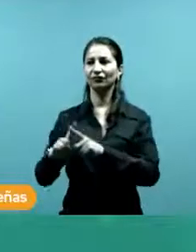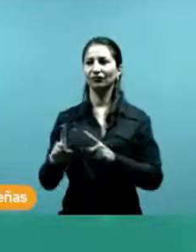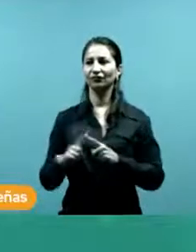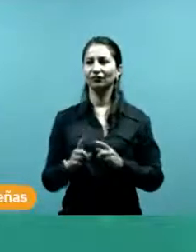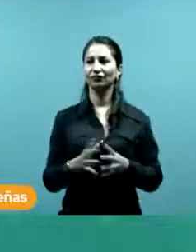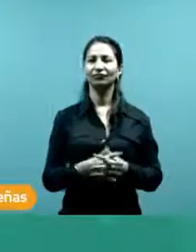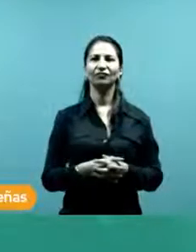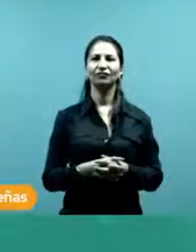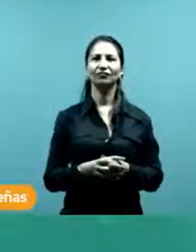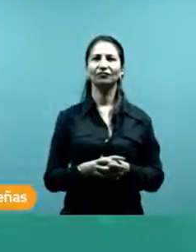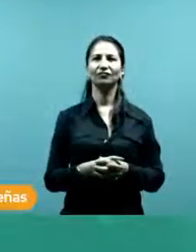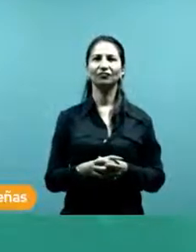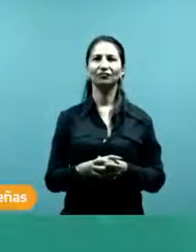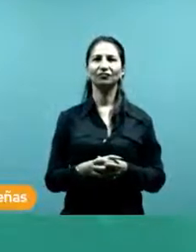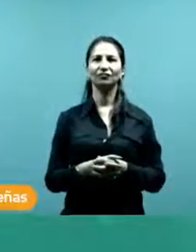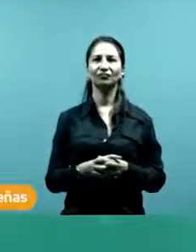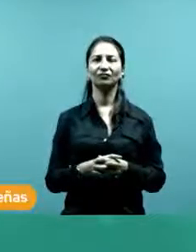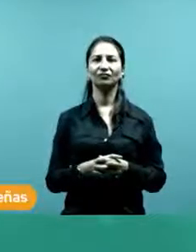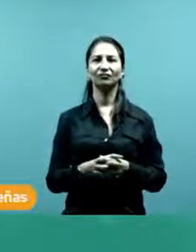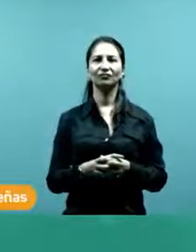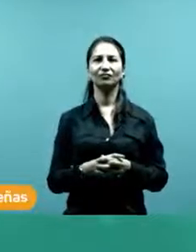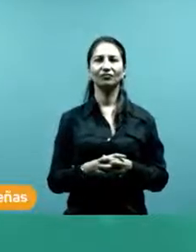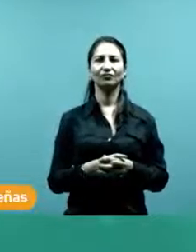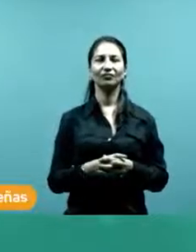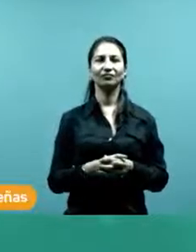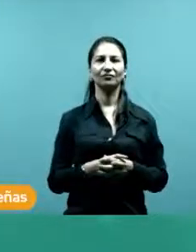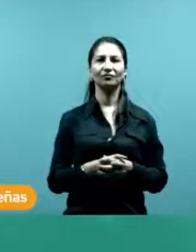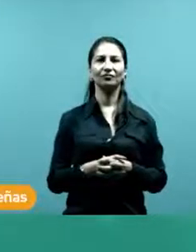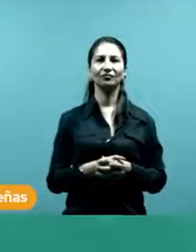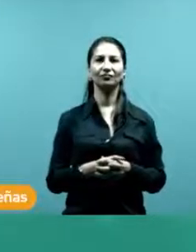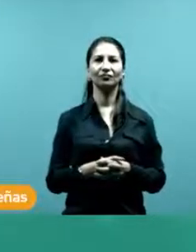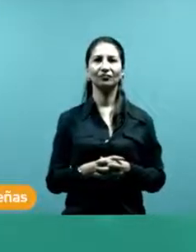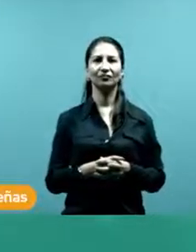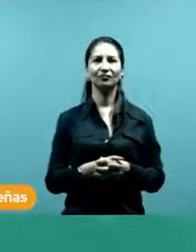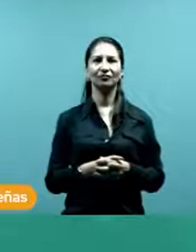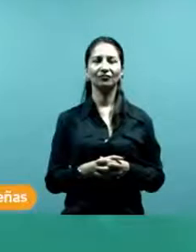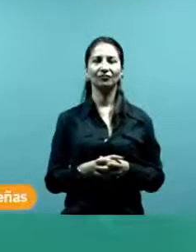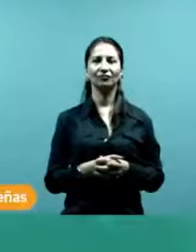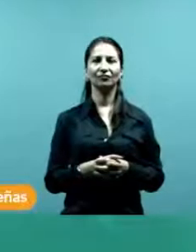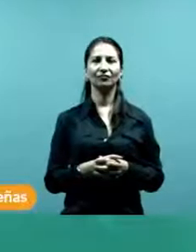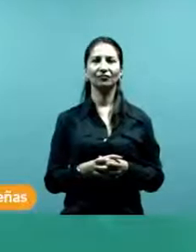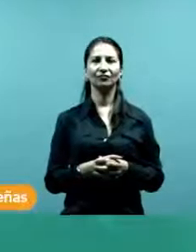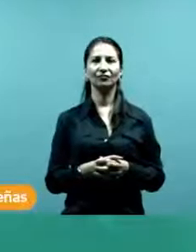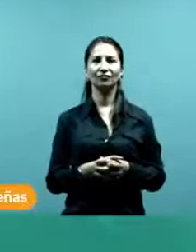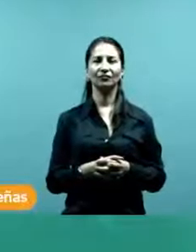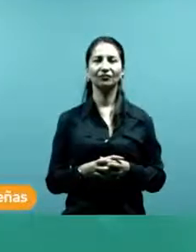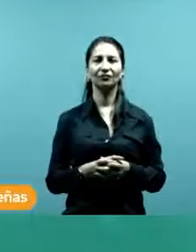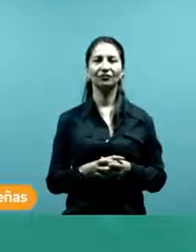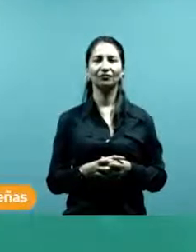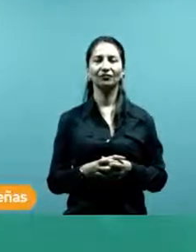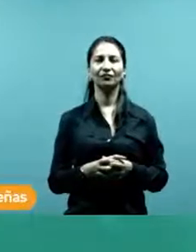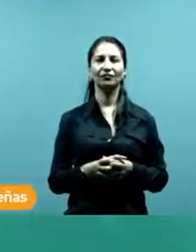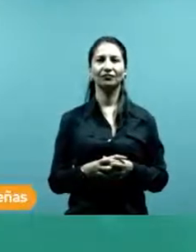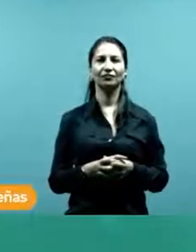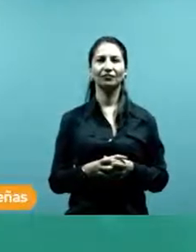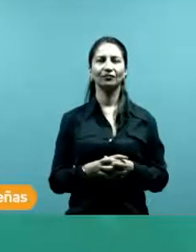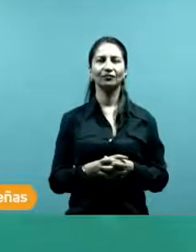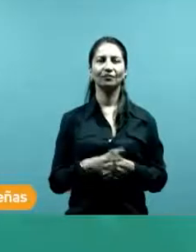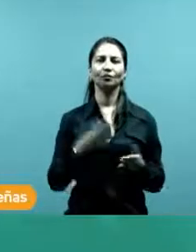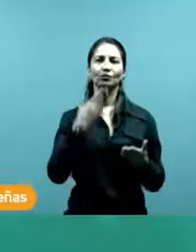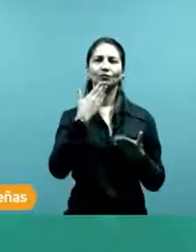la, for the translation, I heard muchos idiomas, 21 idiomas en total.